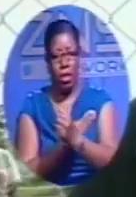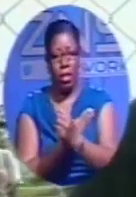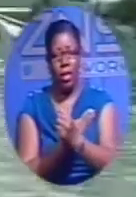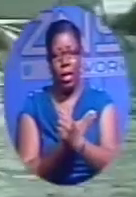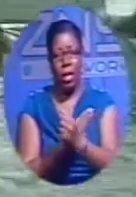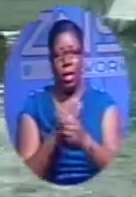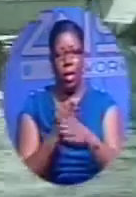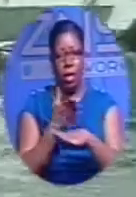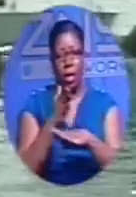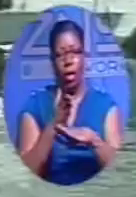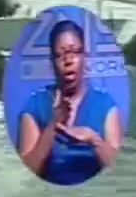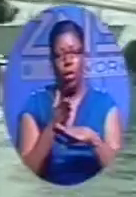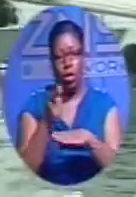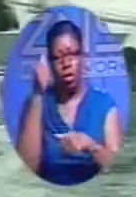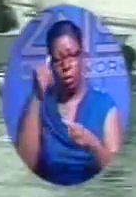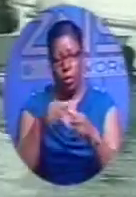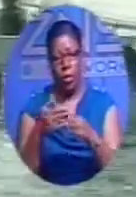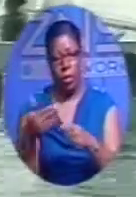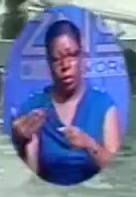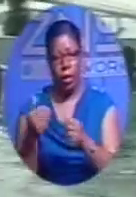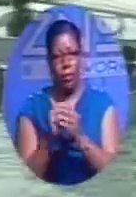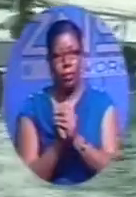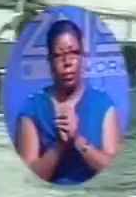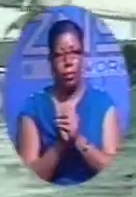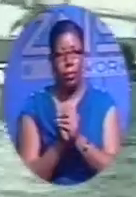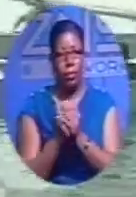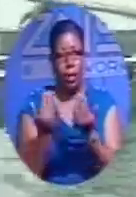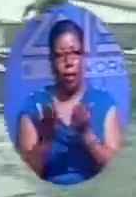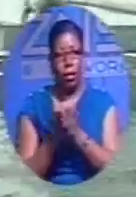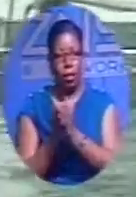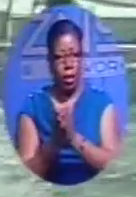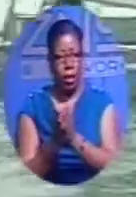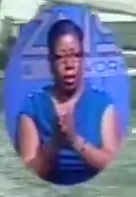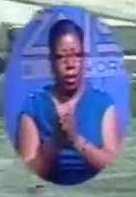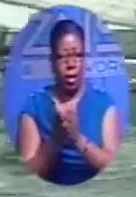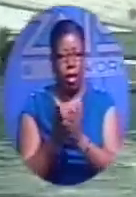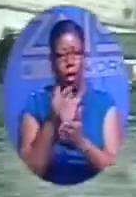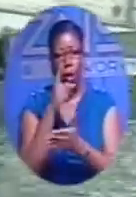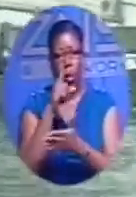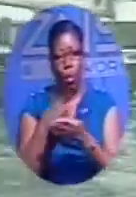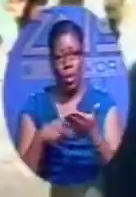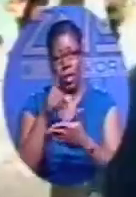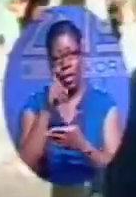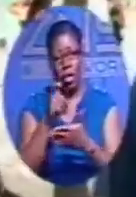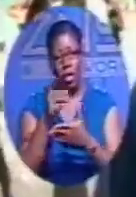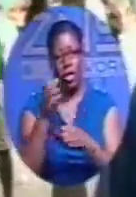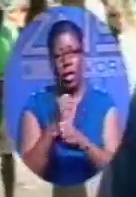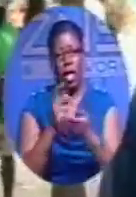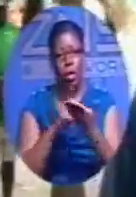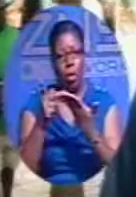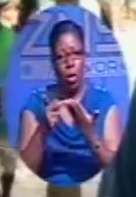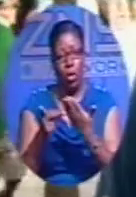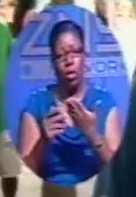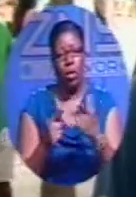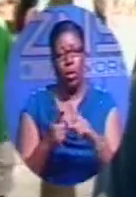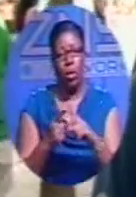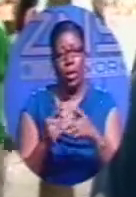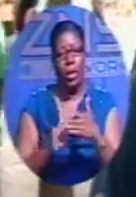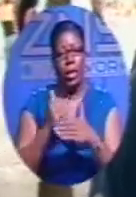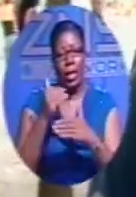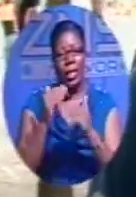reflex action. From sailing, Jimmy Lowe talks about what is needed to take our program to the next level. It's basically all about money,